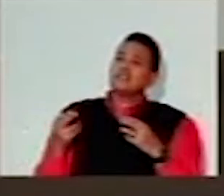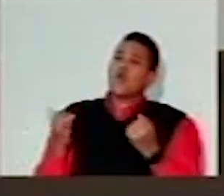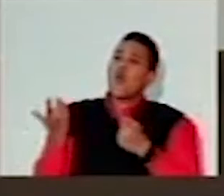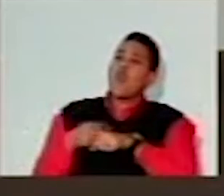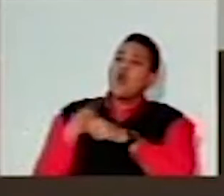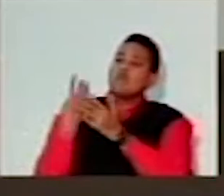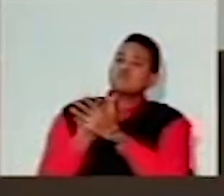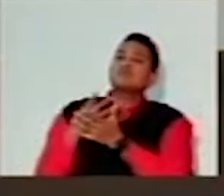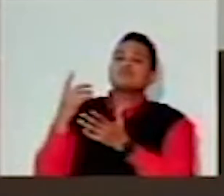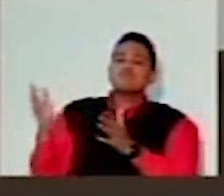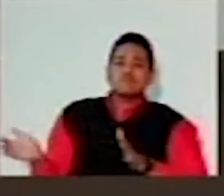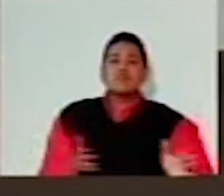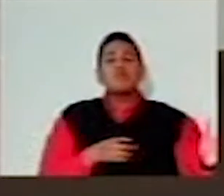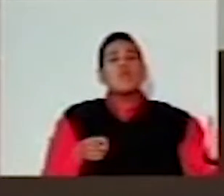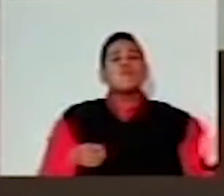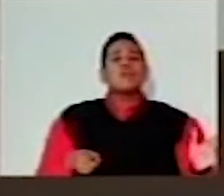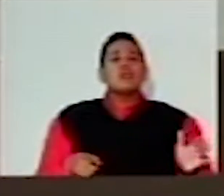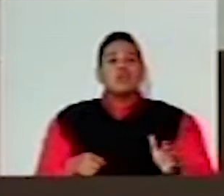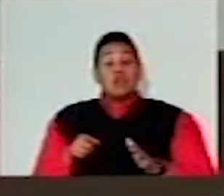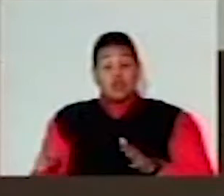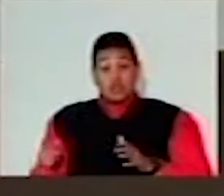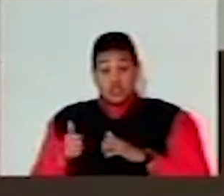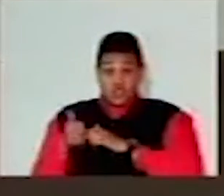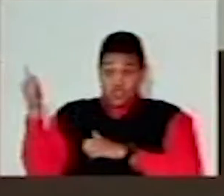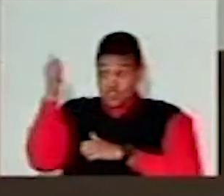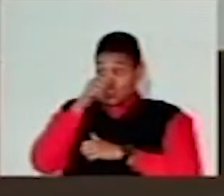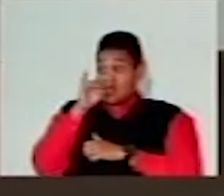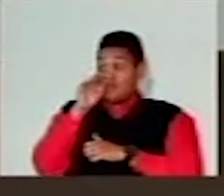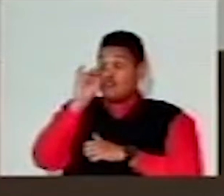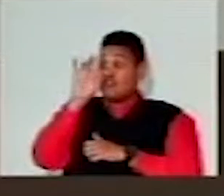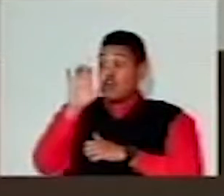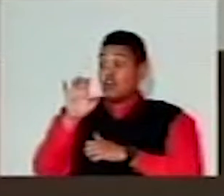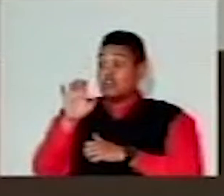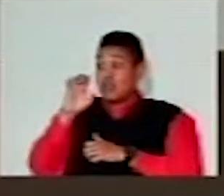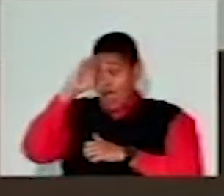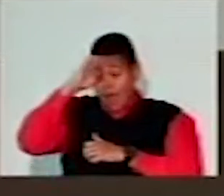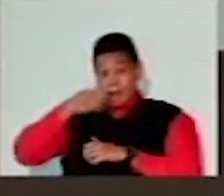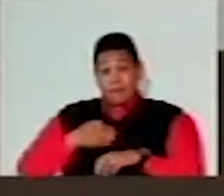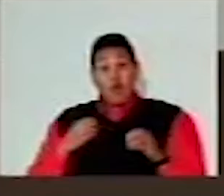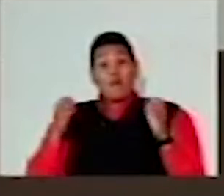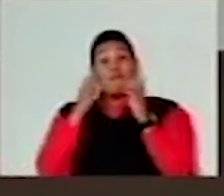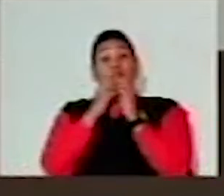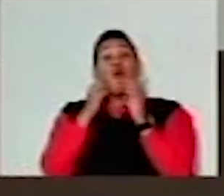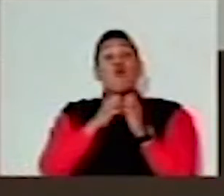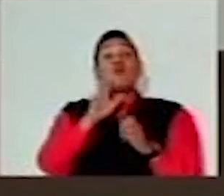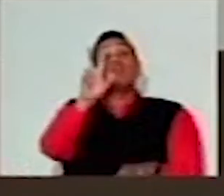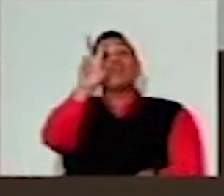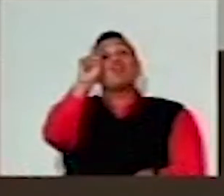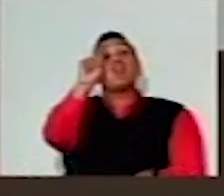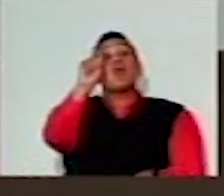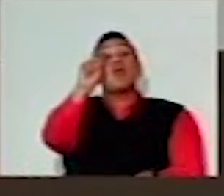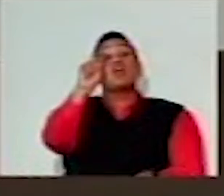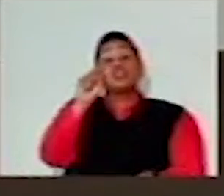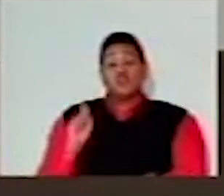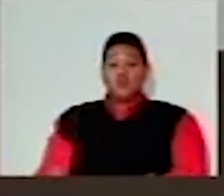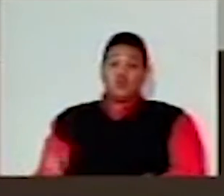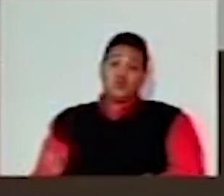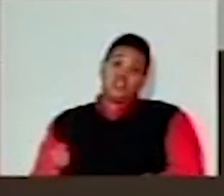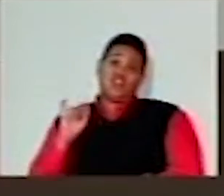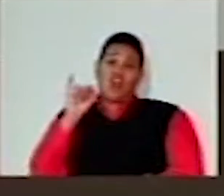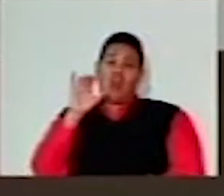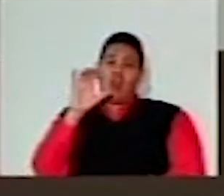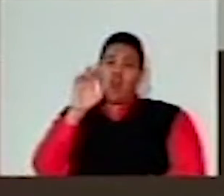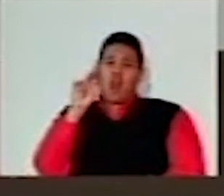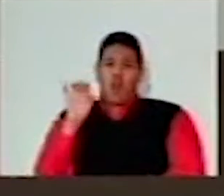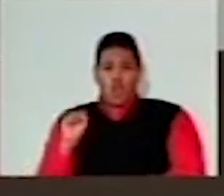spoken to the Chief Justice, she has employed a further 30 judicial clerks over the summer period to